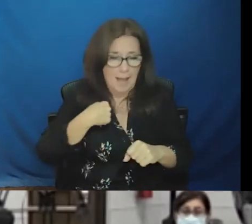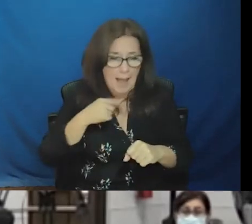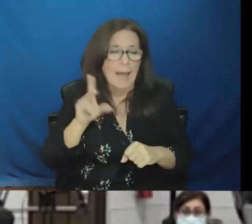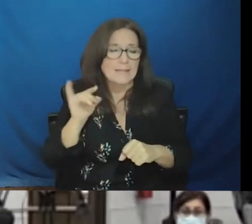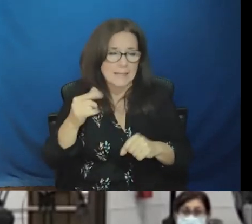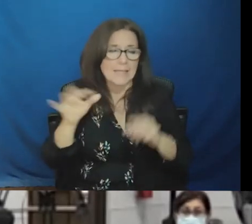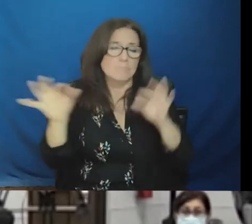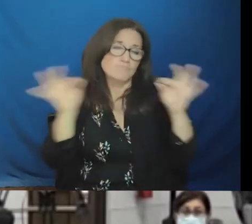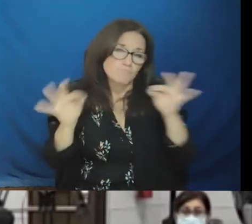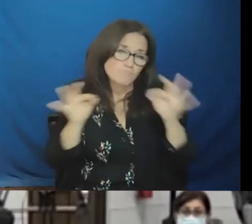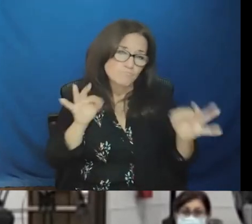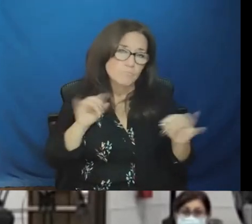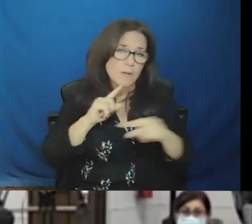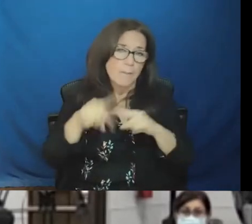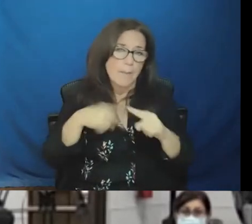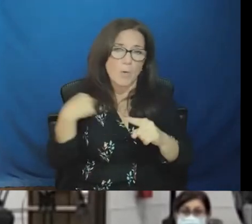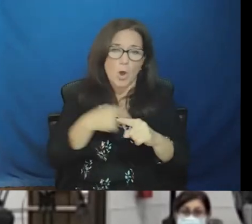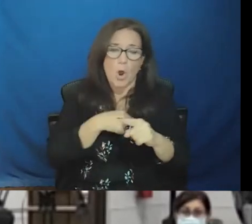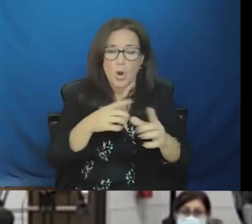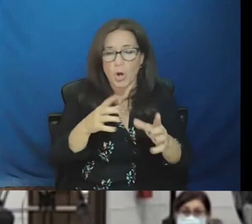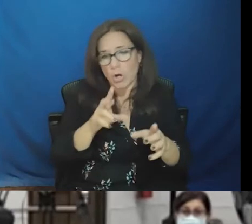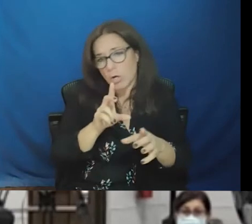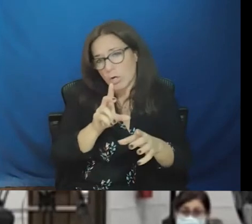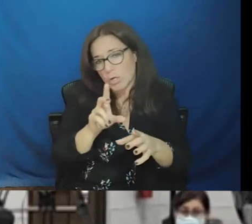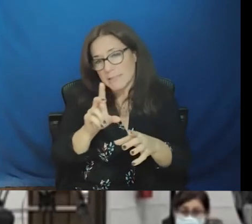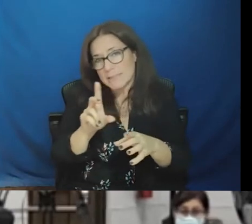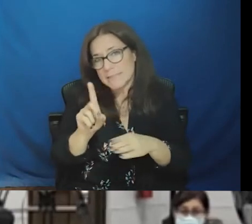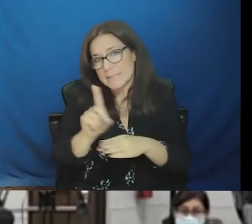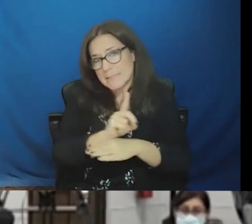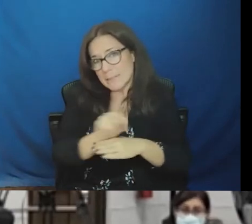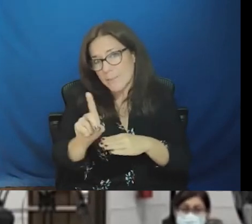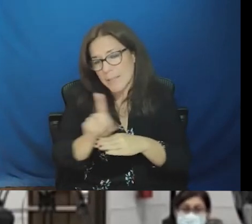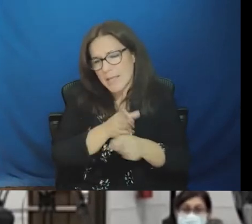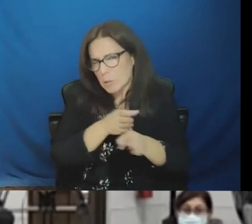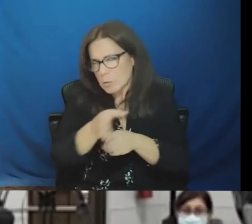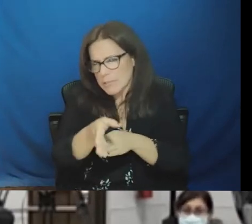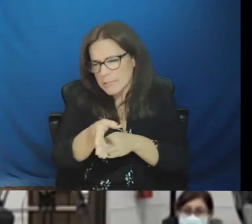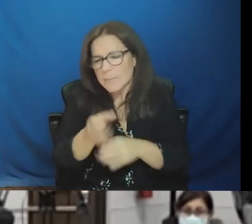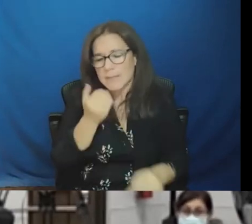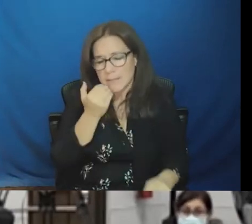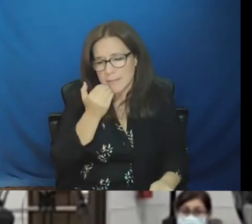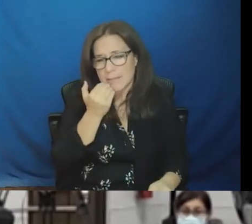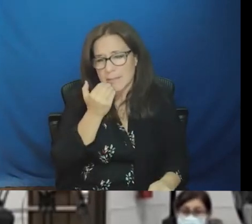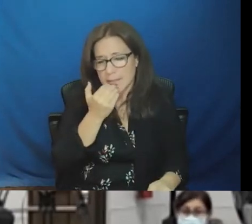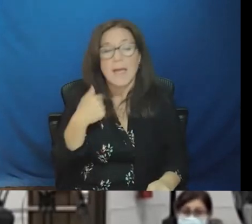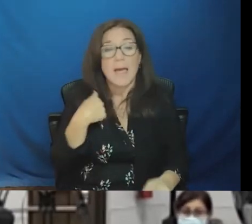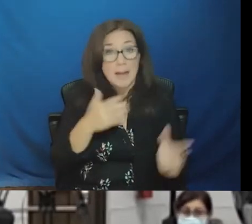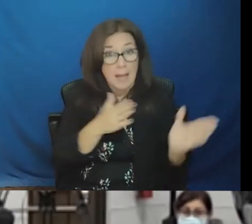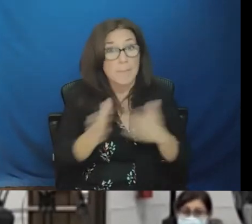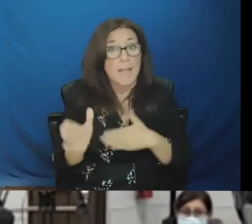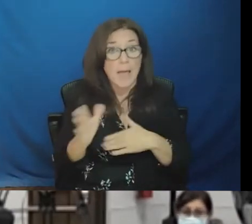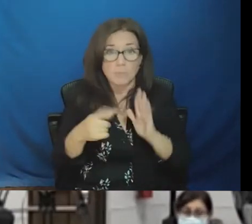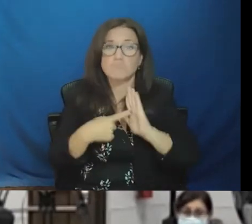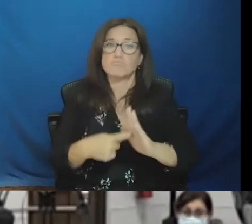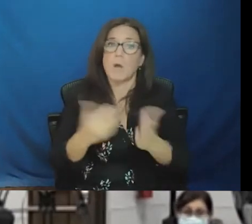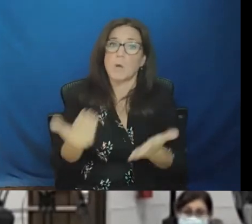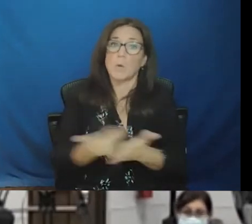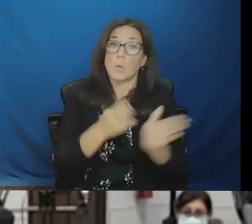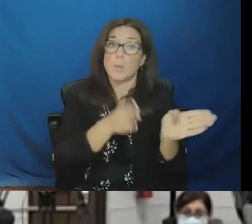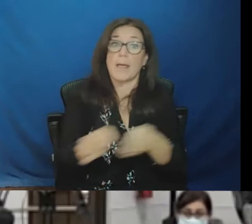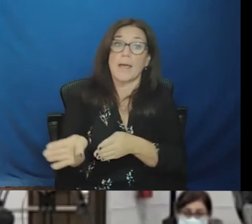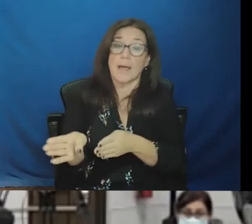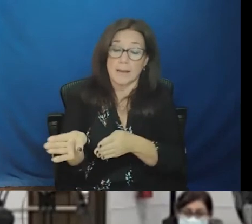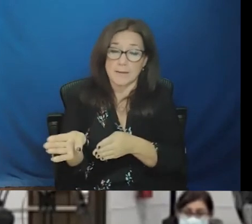out and do a root cause, and we're going to bring our guidelines back to you with a new way of doing business. And that's going to come to